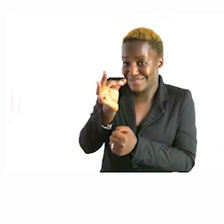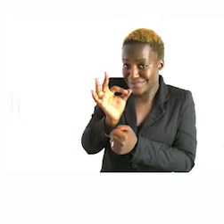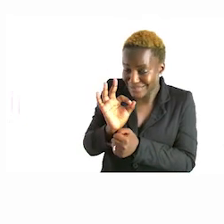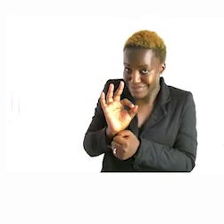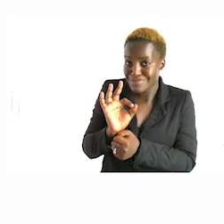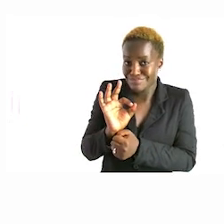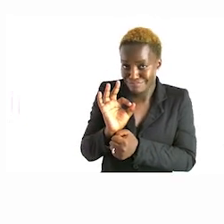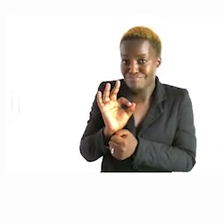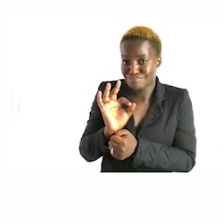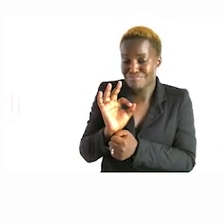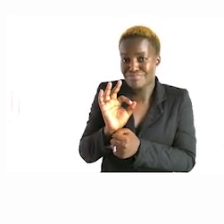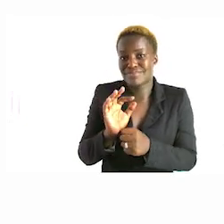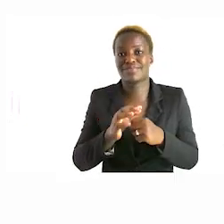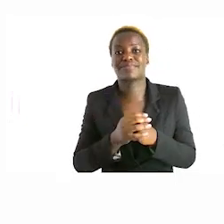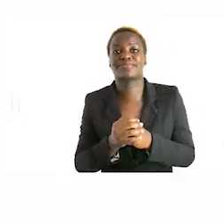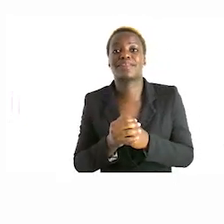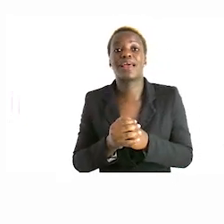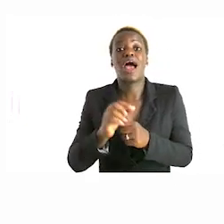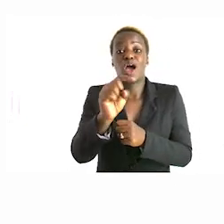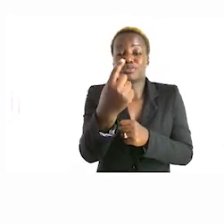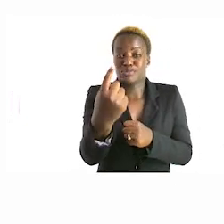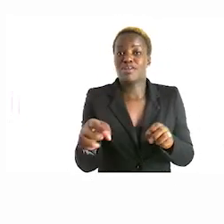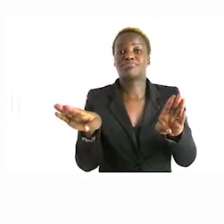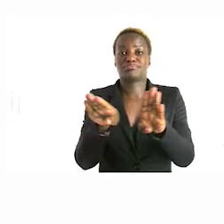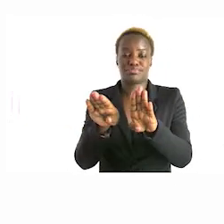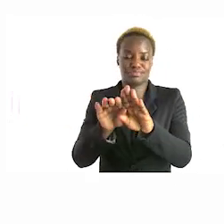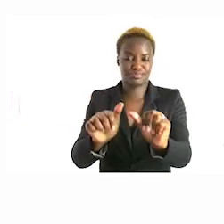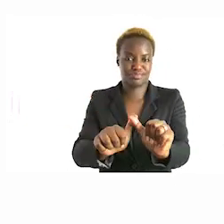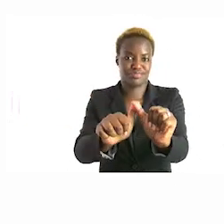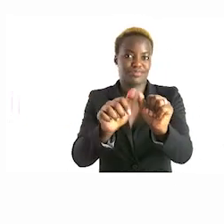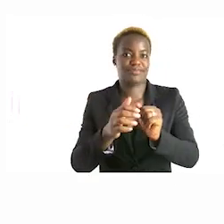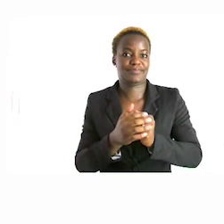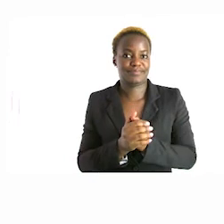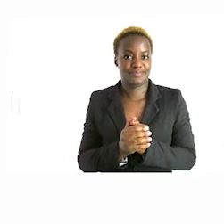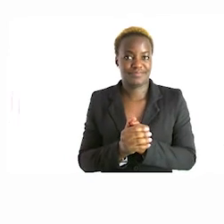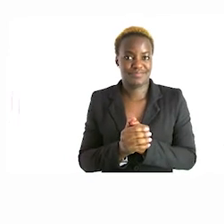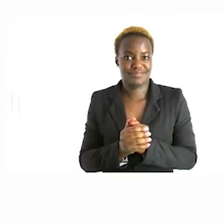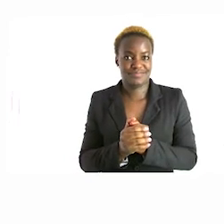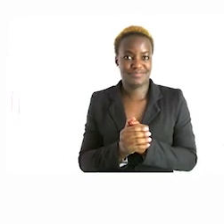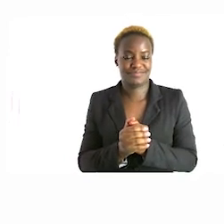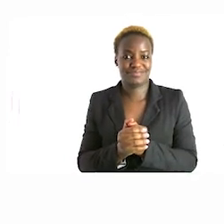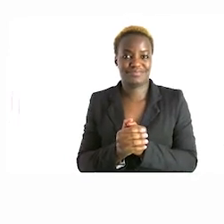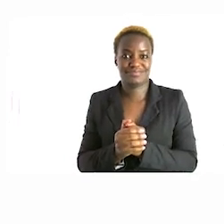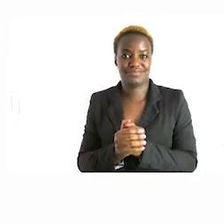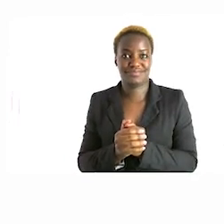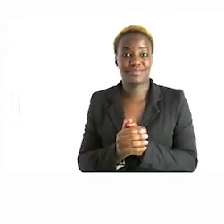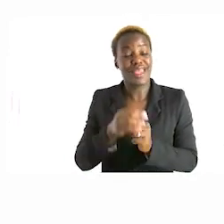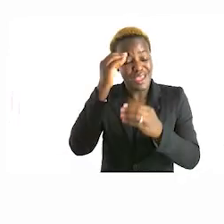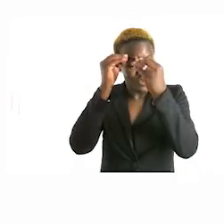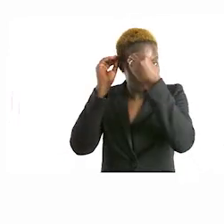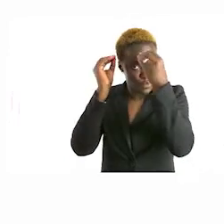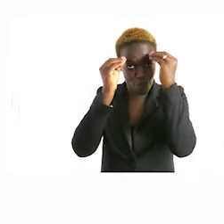219. So I would like for you to complete for me the rest of the numbers. Fill it in. If you get